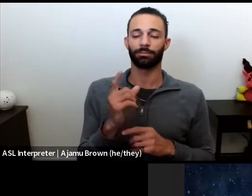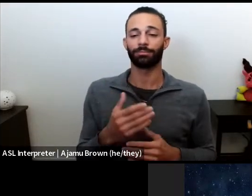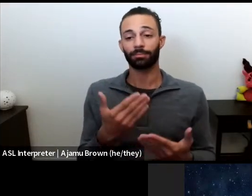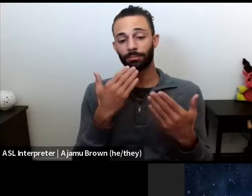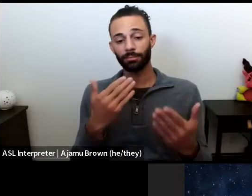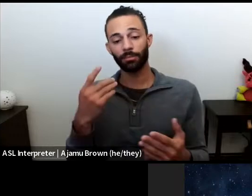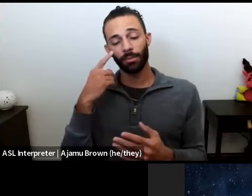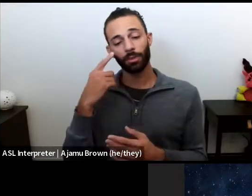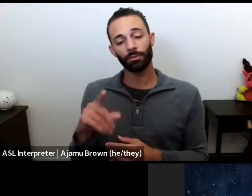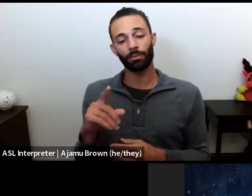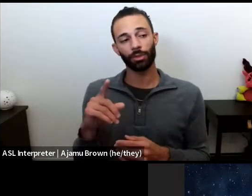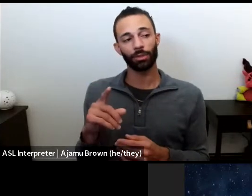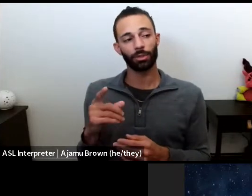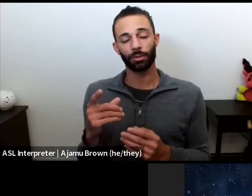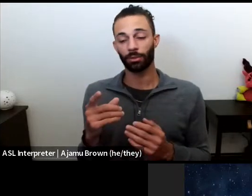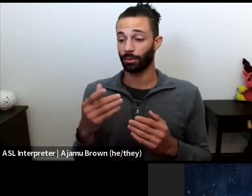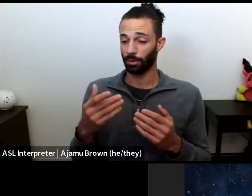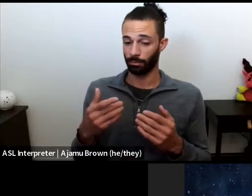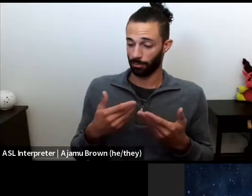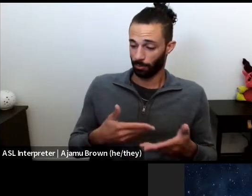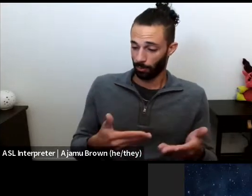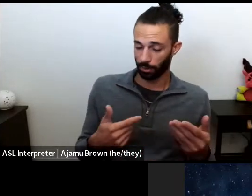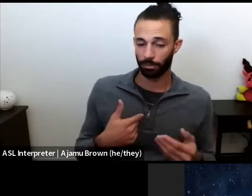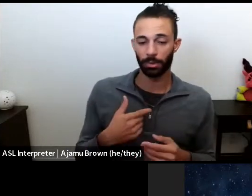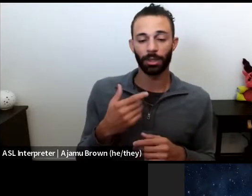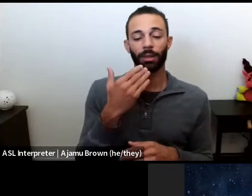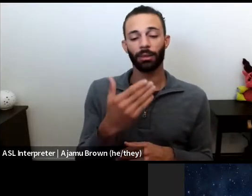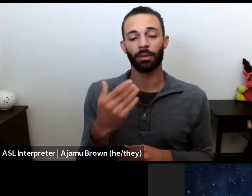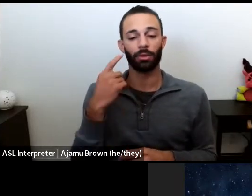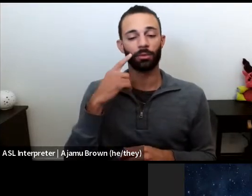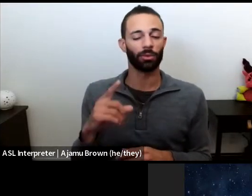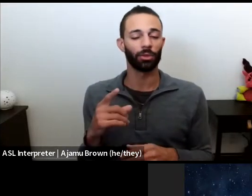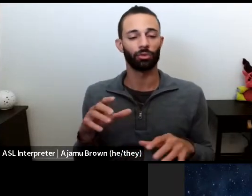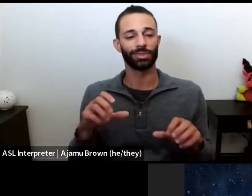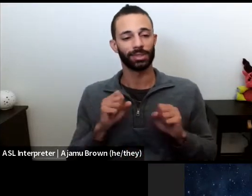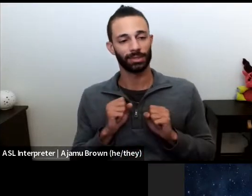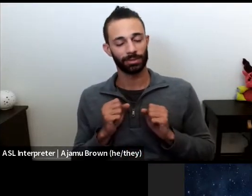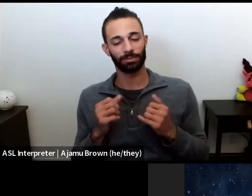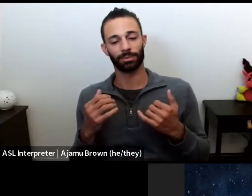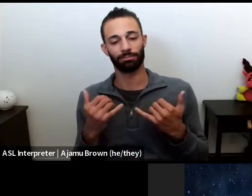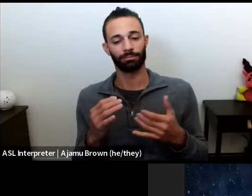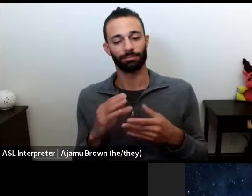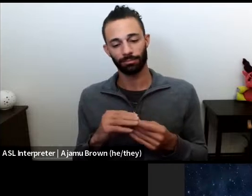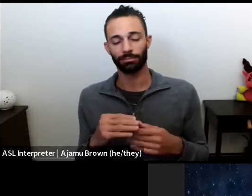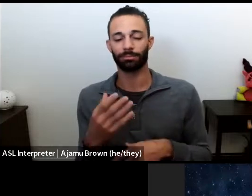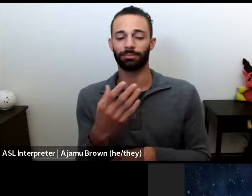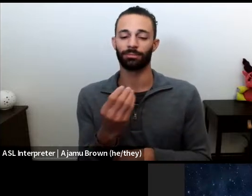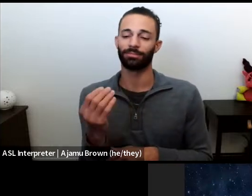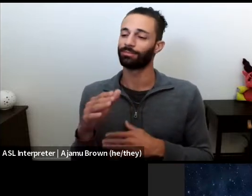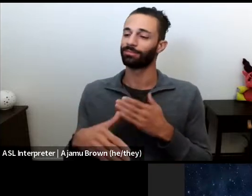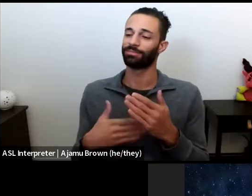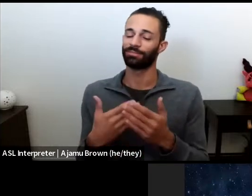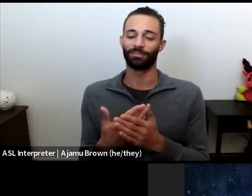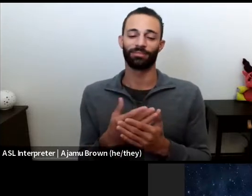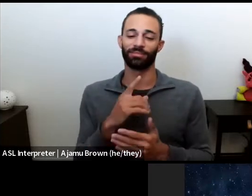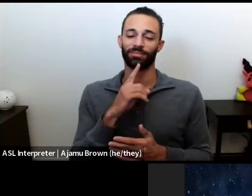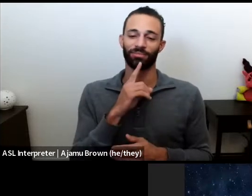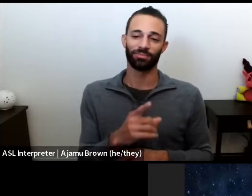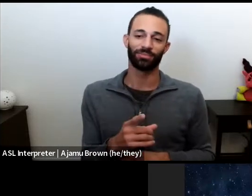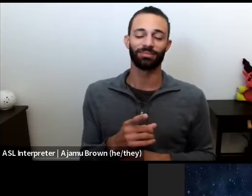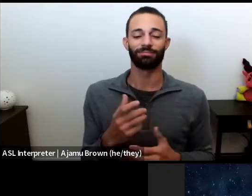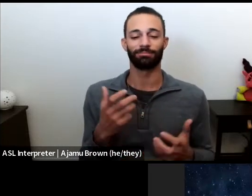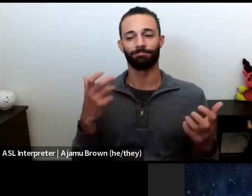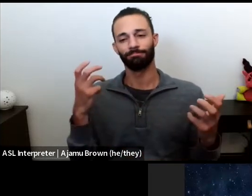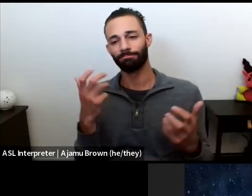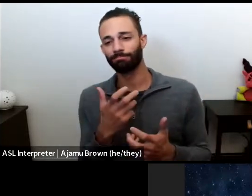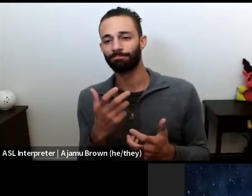for receiving this, and for all of the really rad ways that